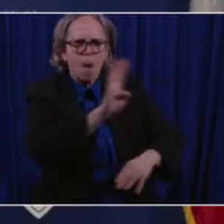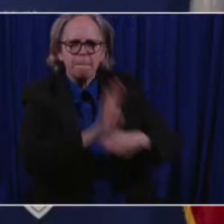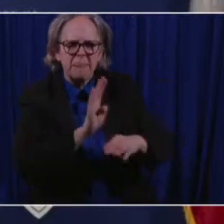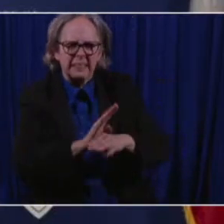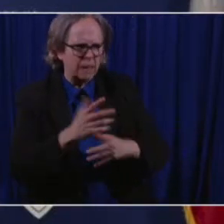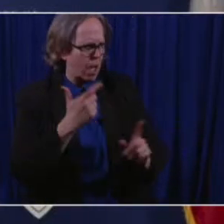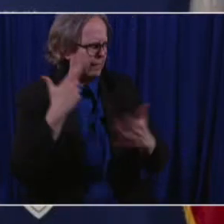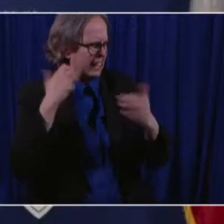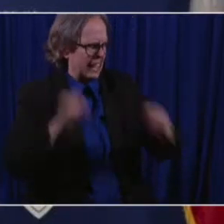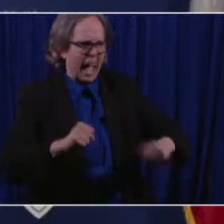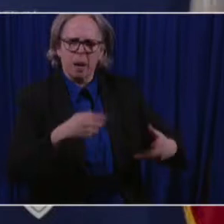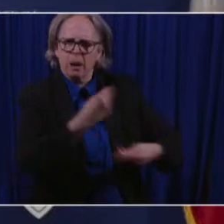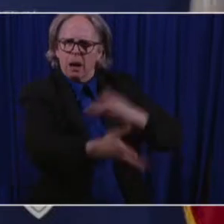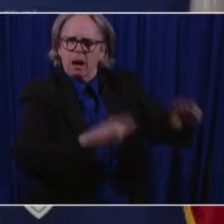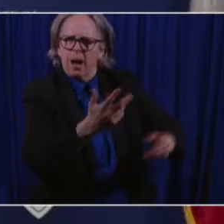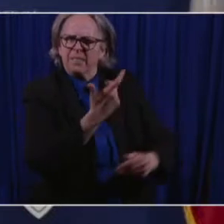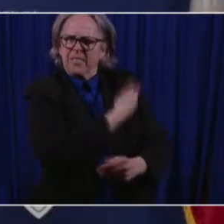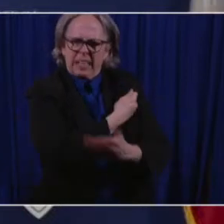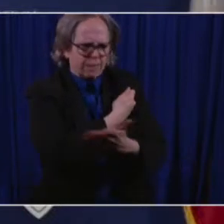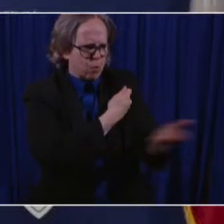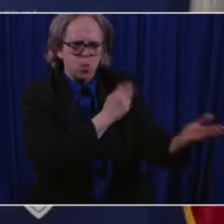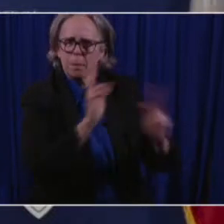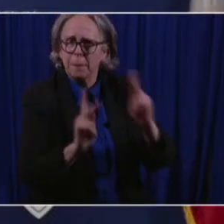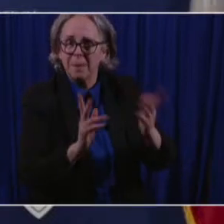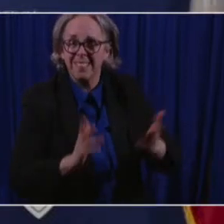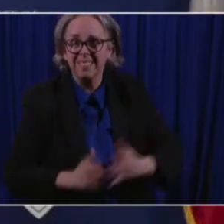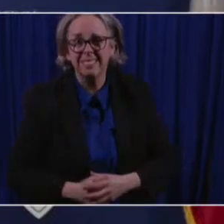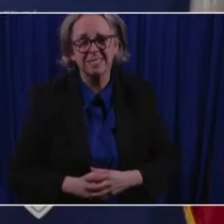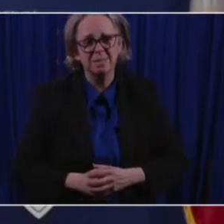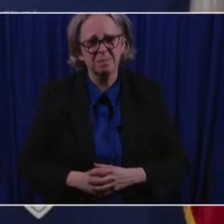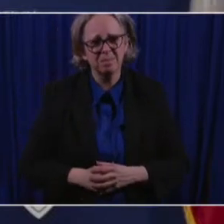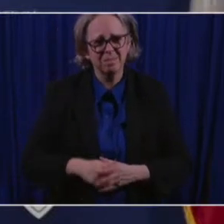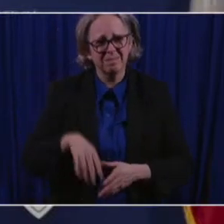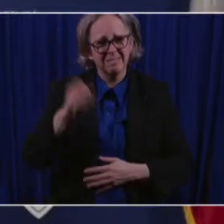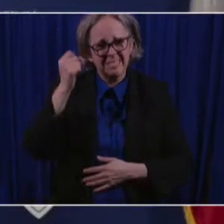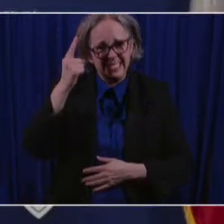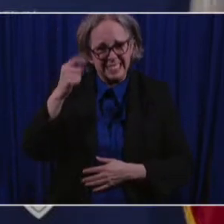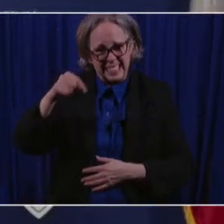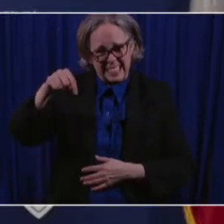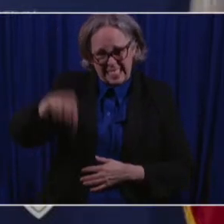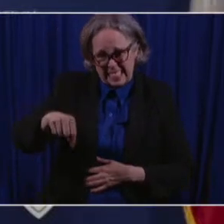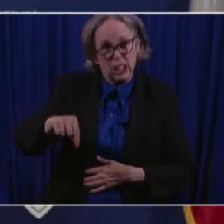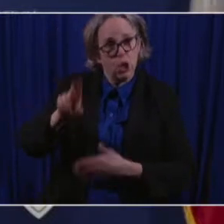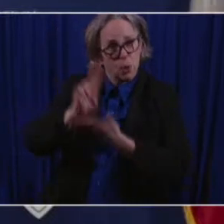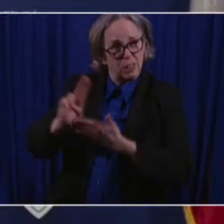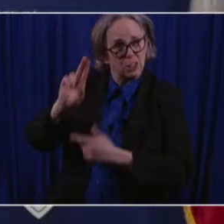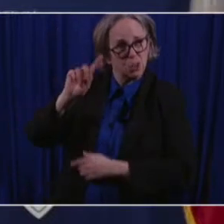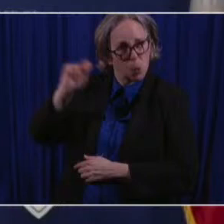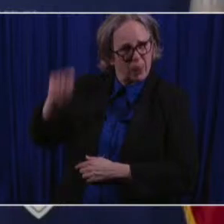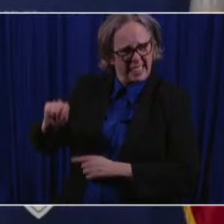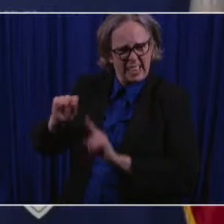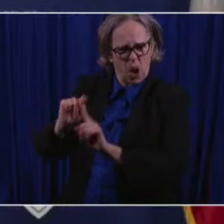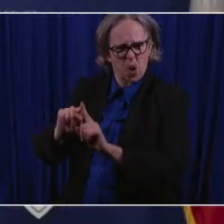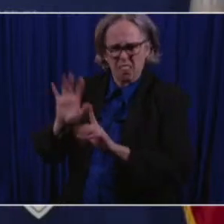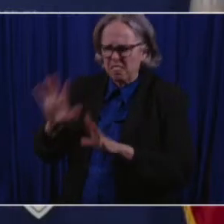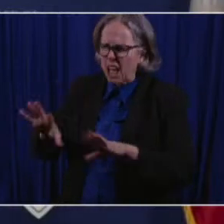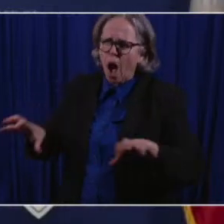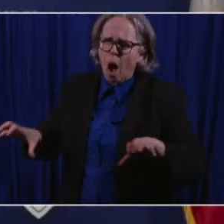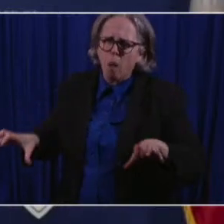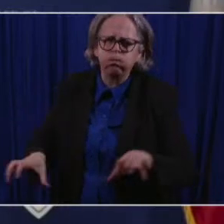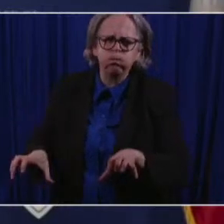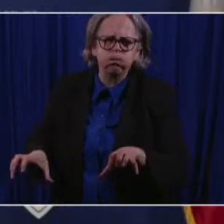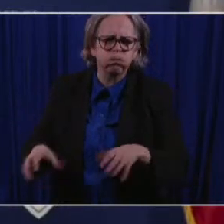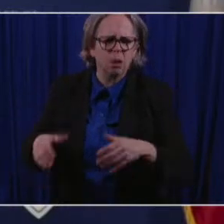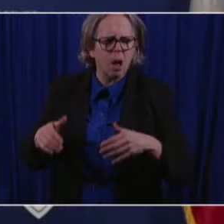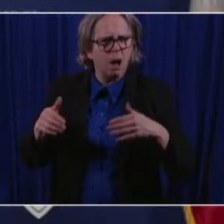get a bigger uptick. What UT is doing, had a message from the president of Miami University. They're kicking